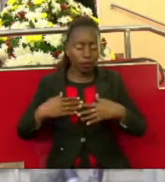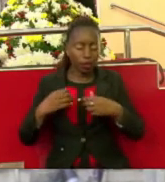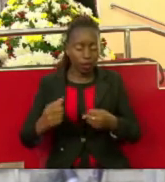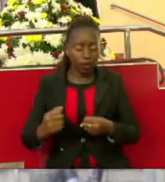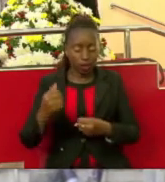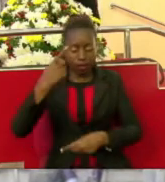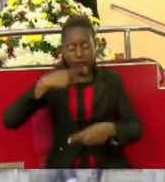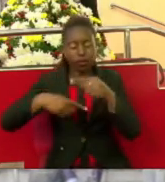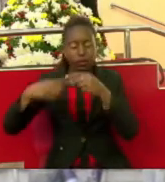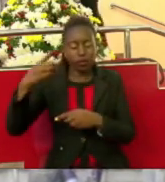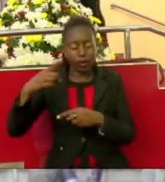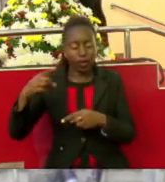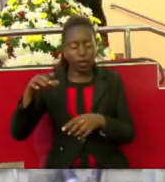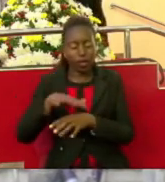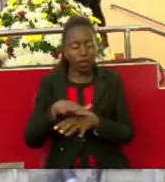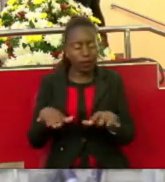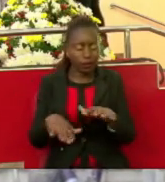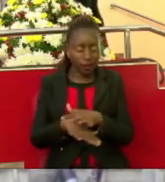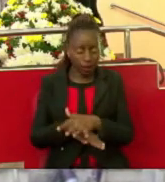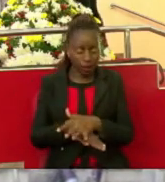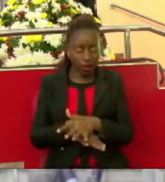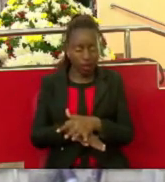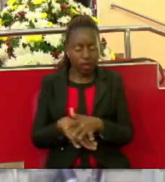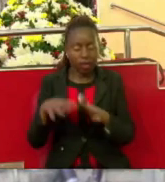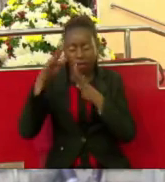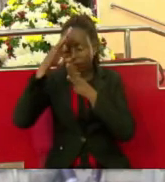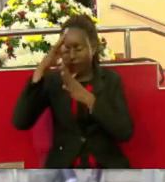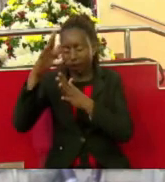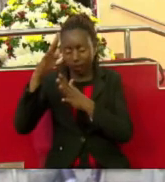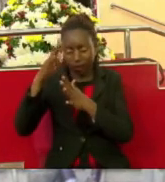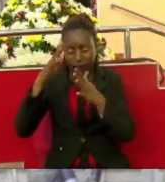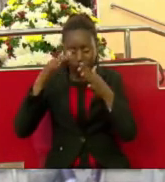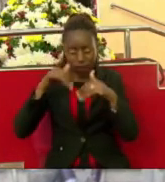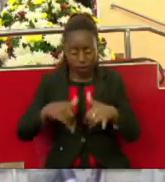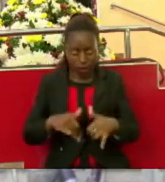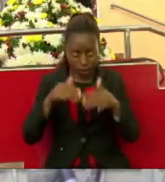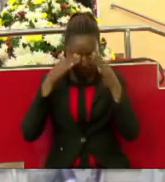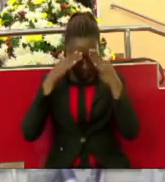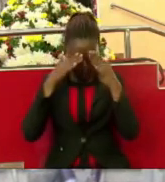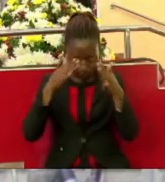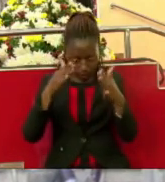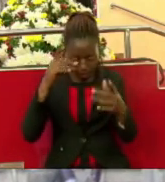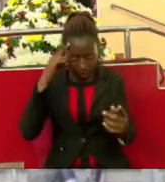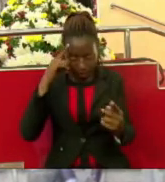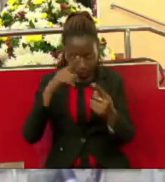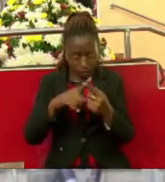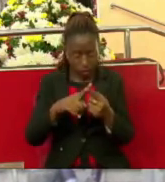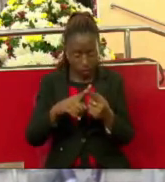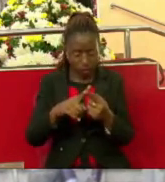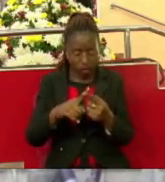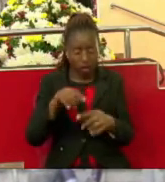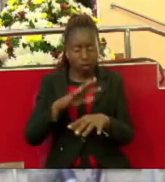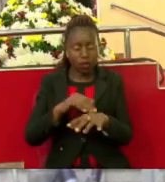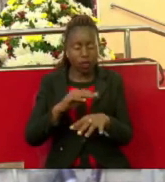Glory. That, Father, they shall stay focused to the commitment, our God. And to the calling that you have